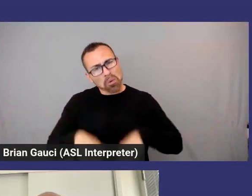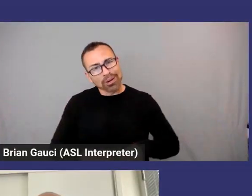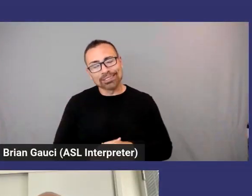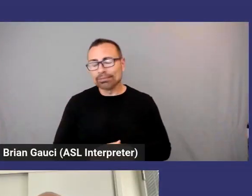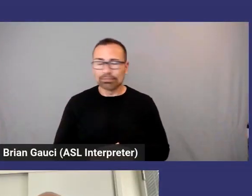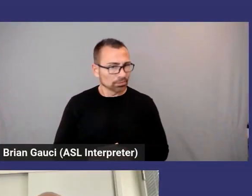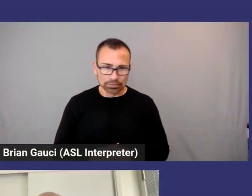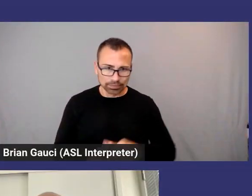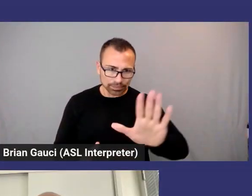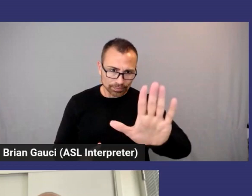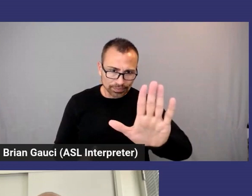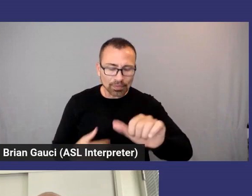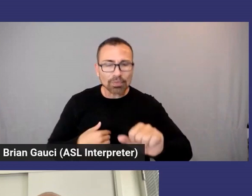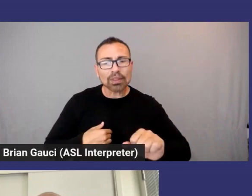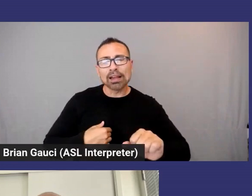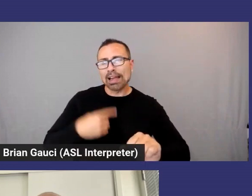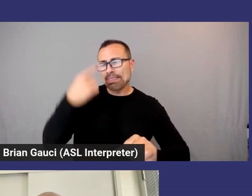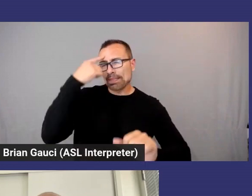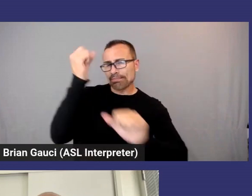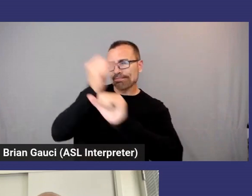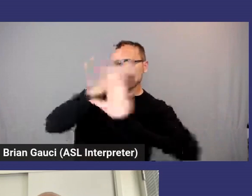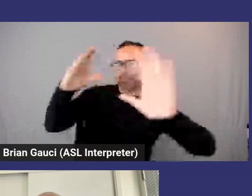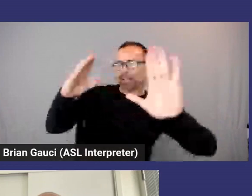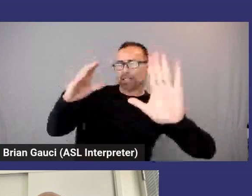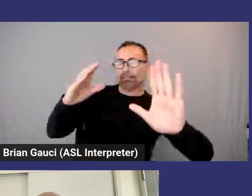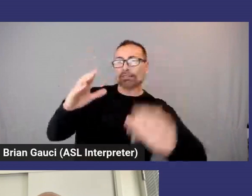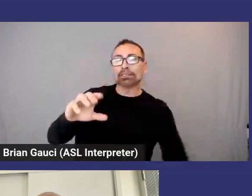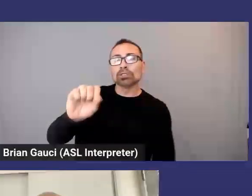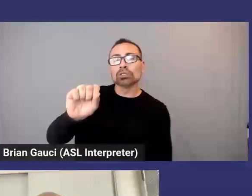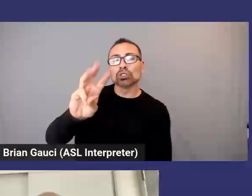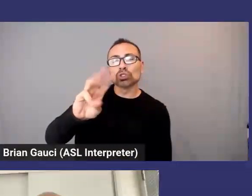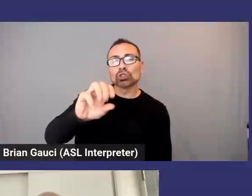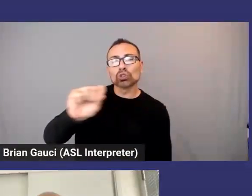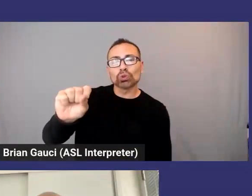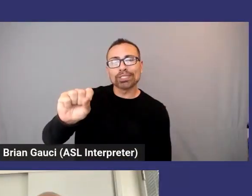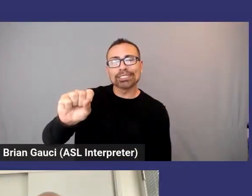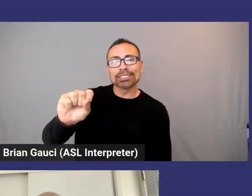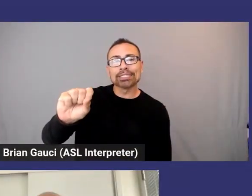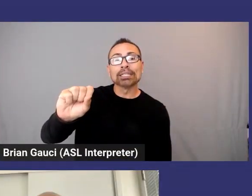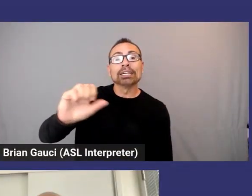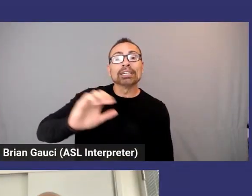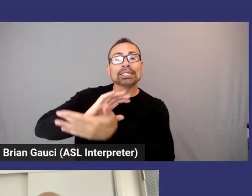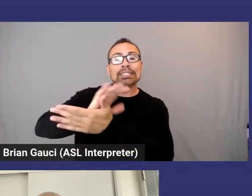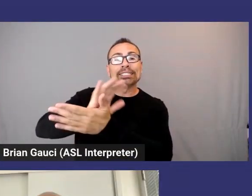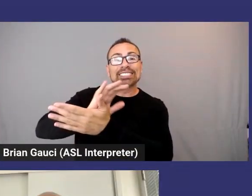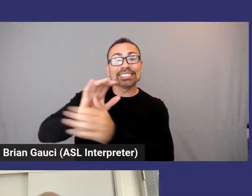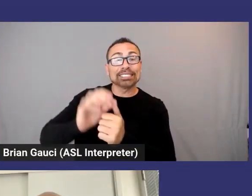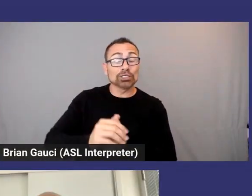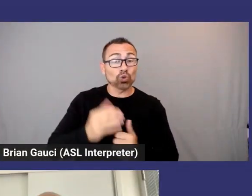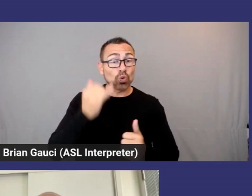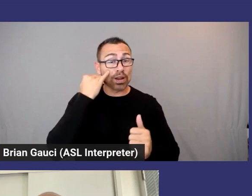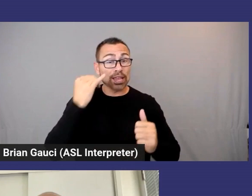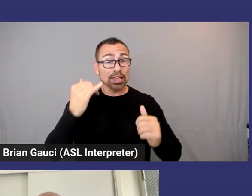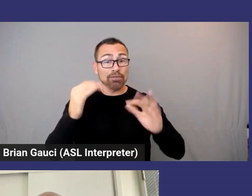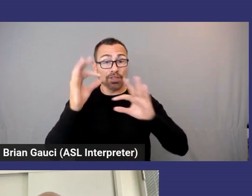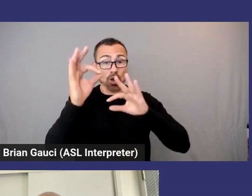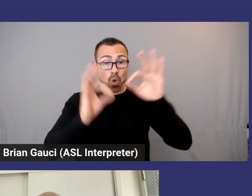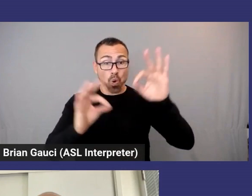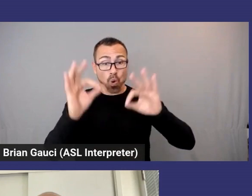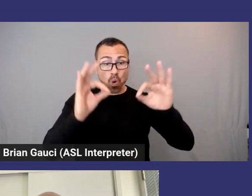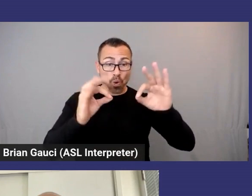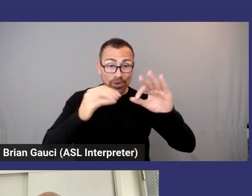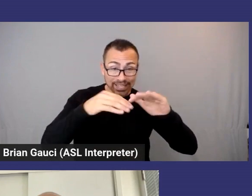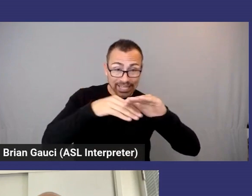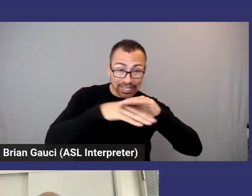Like, it's a whole Swiss cheese. And if you get through the first hole, well, at least there's something else protecting you there. And so this idea of defense in depth and being